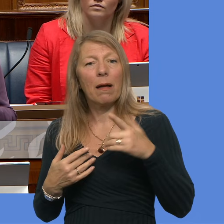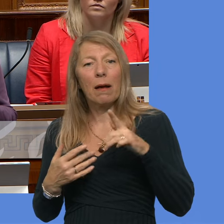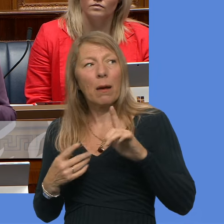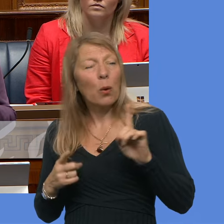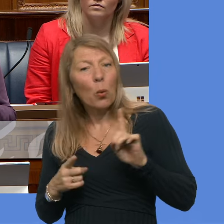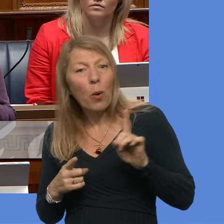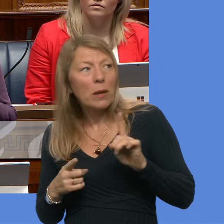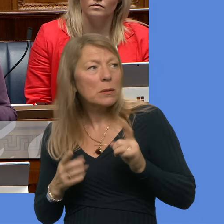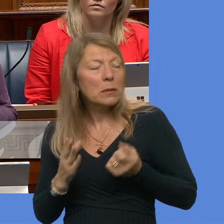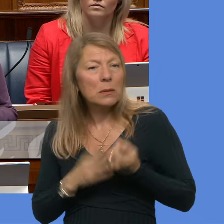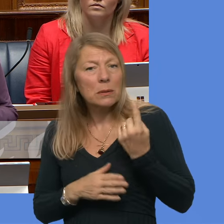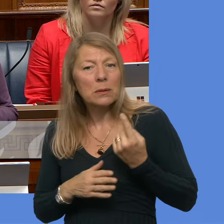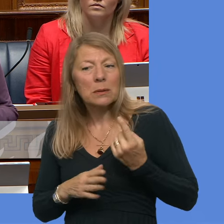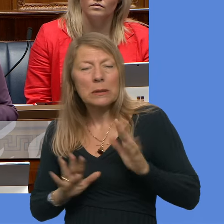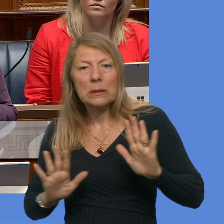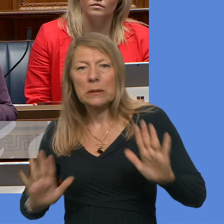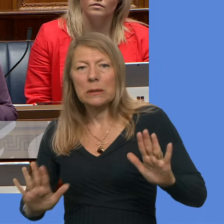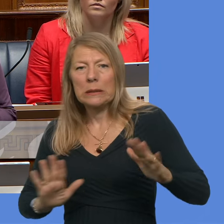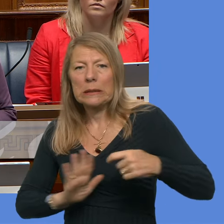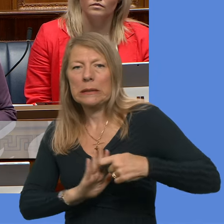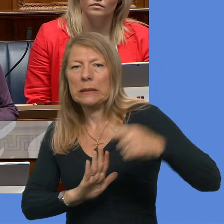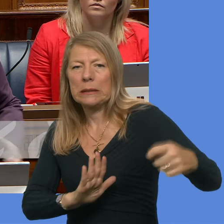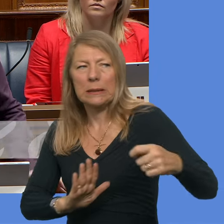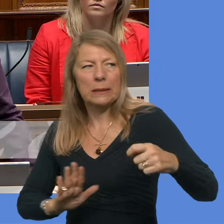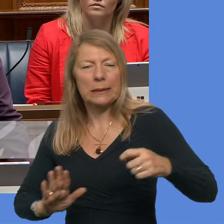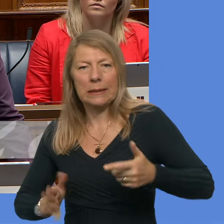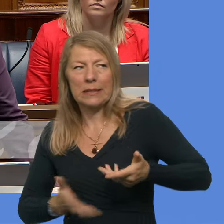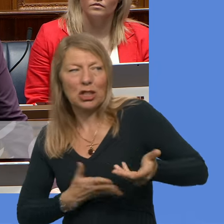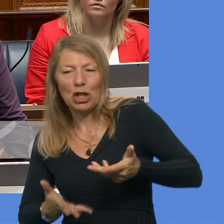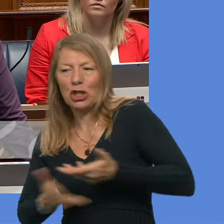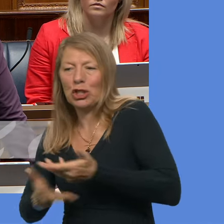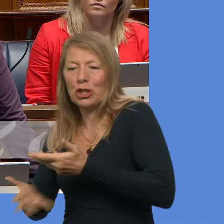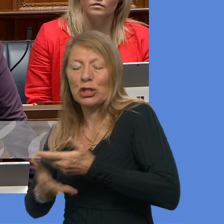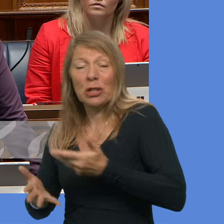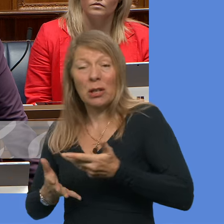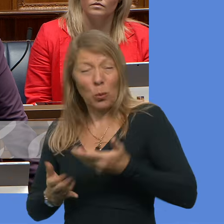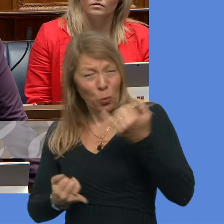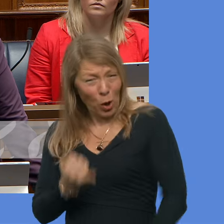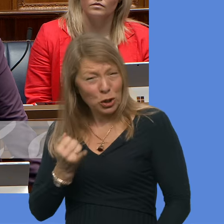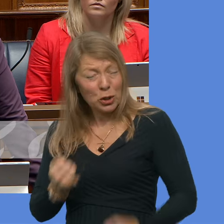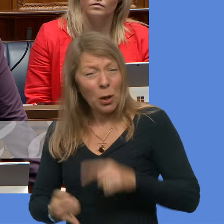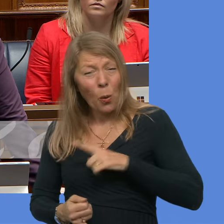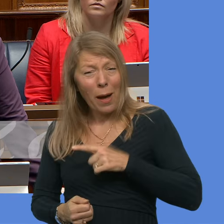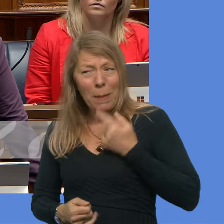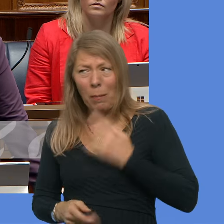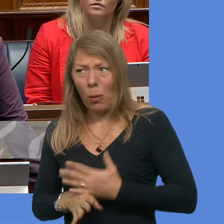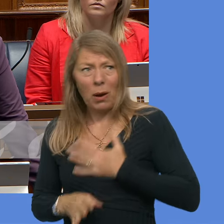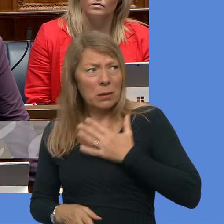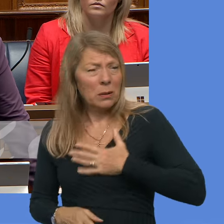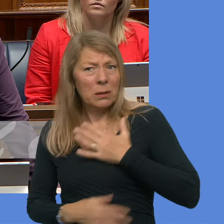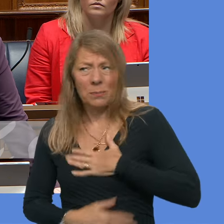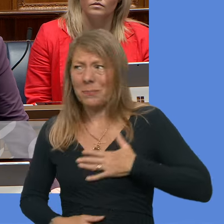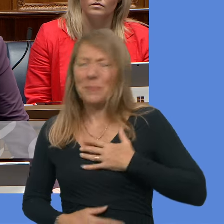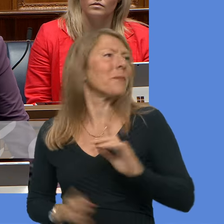workers, and that's obviously very detrimental to their own lives. But